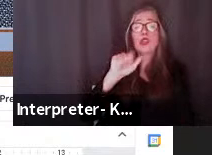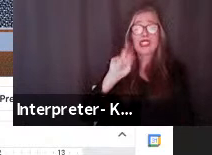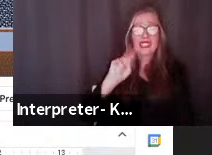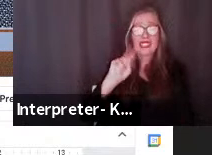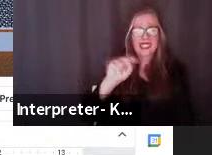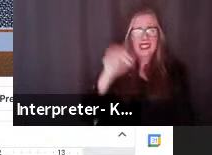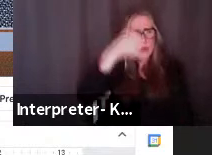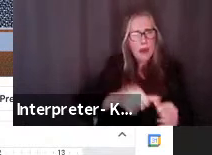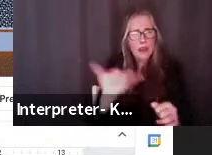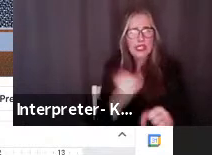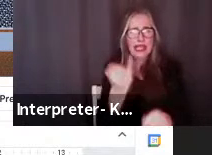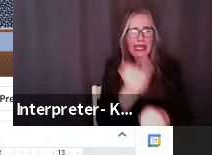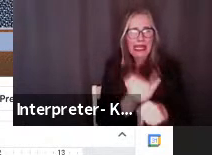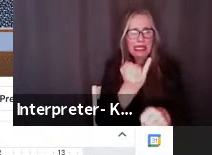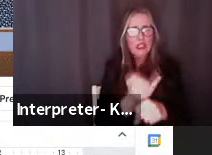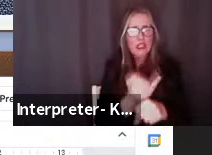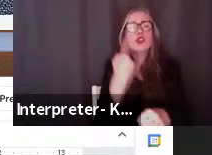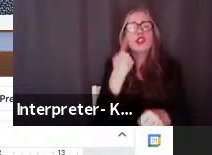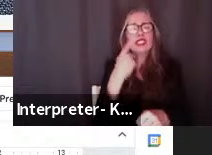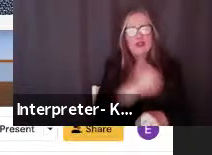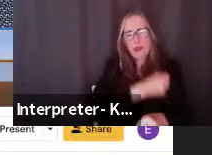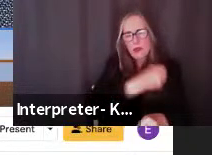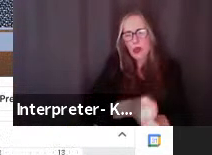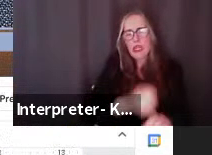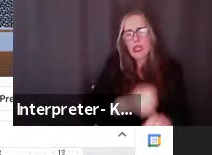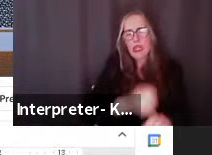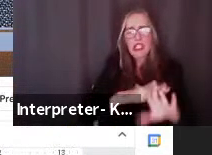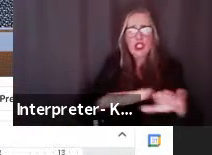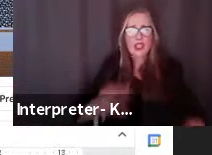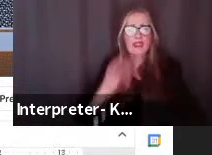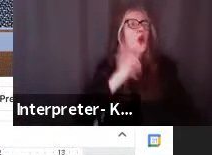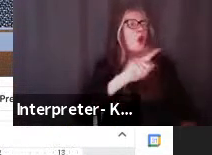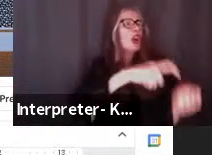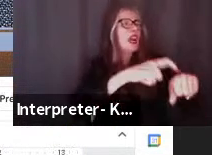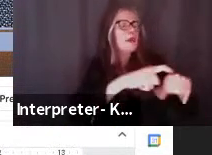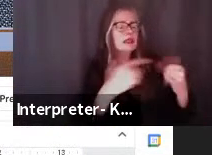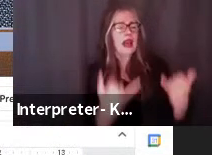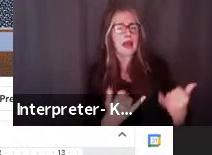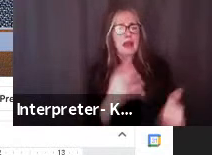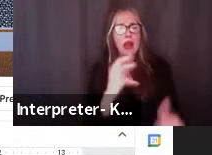adoption programs etc where am i on time maraslav